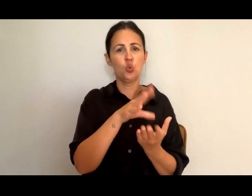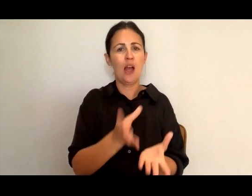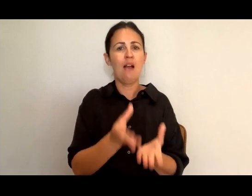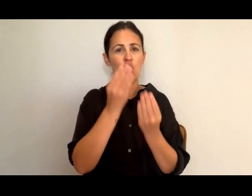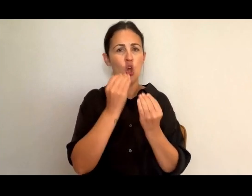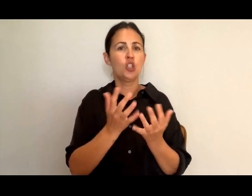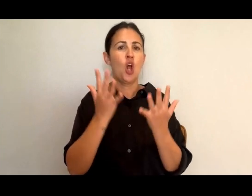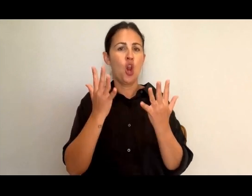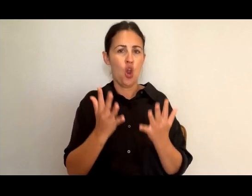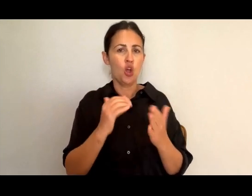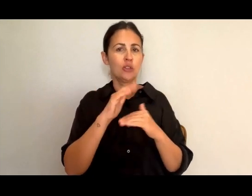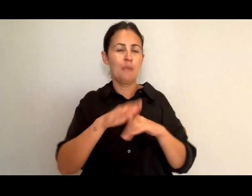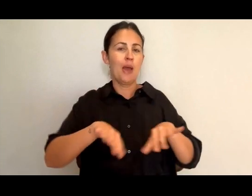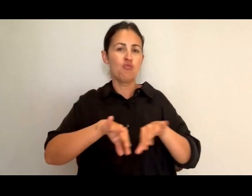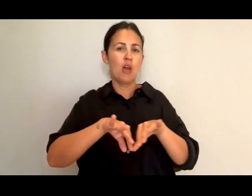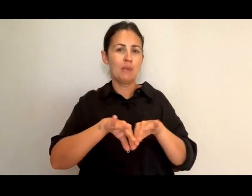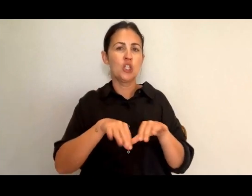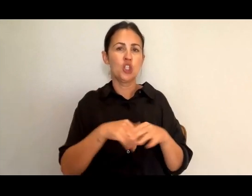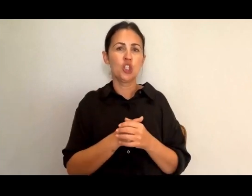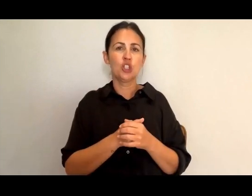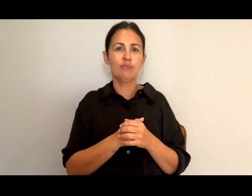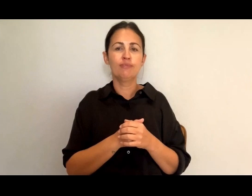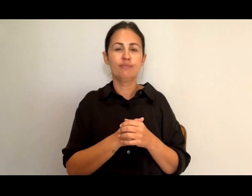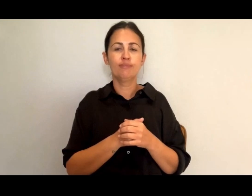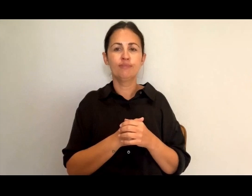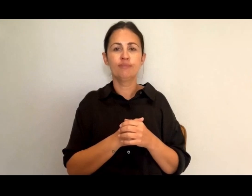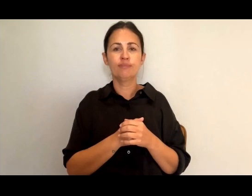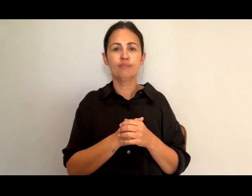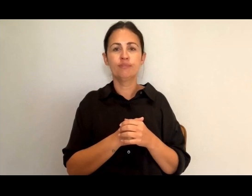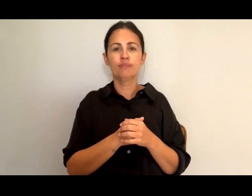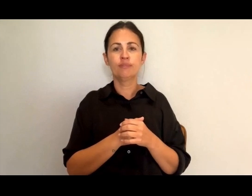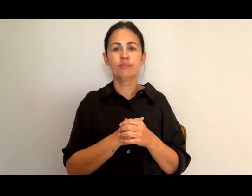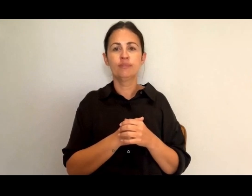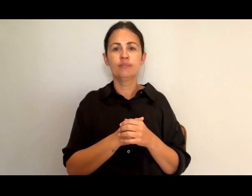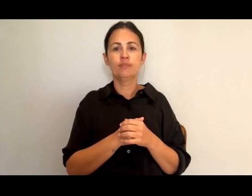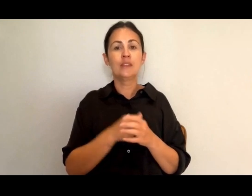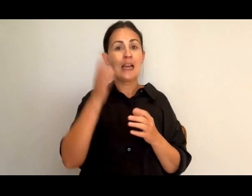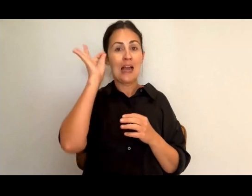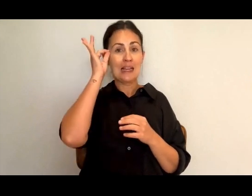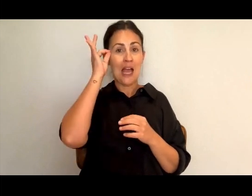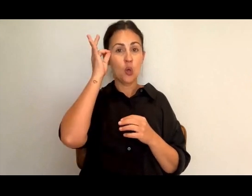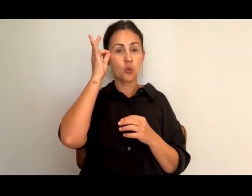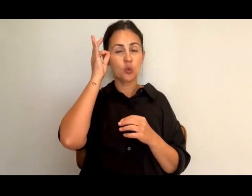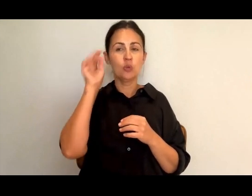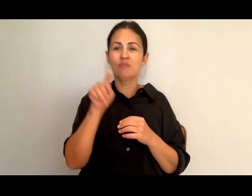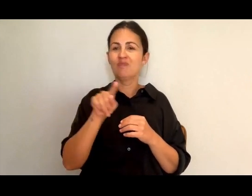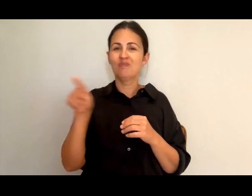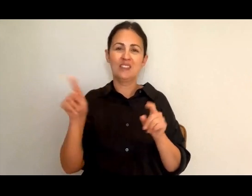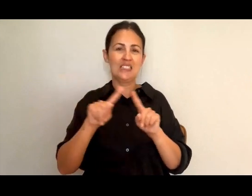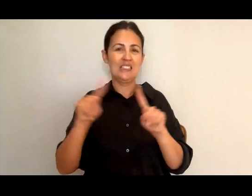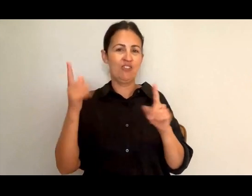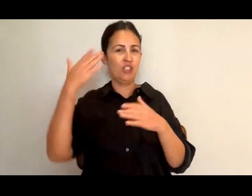Waste to Art process to make these artworks. Our councils have very different experiences, as I mentioned earlier.